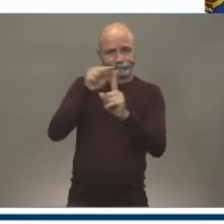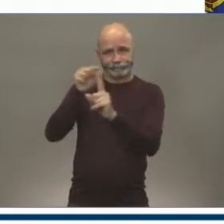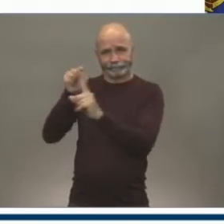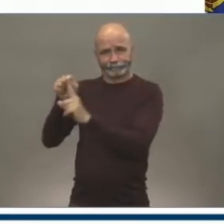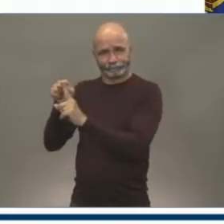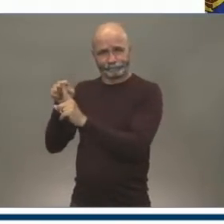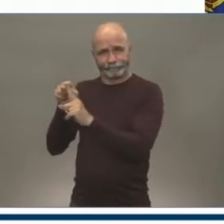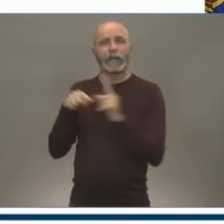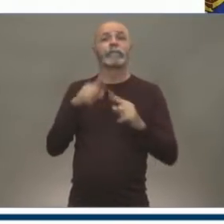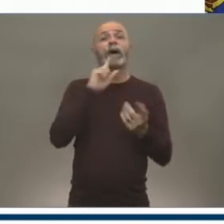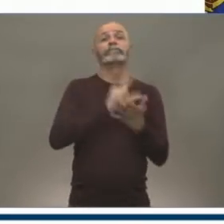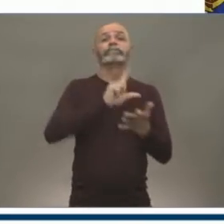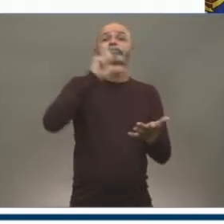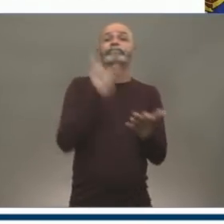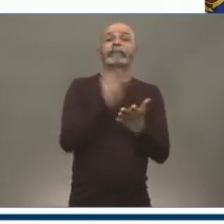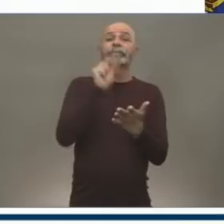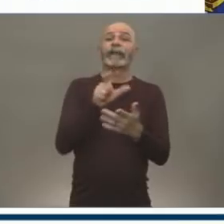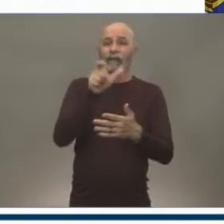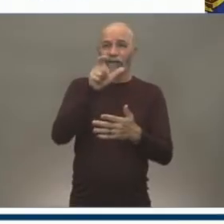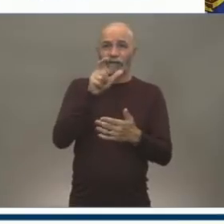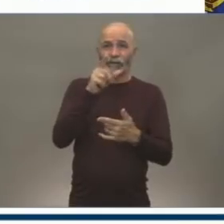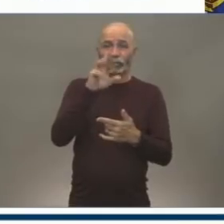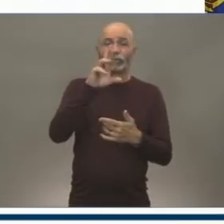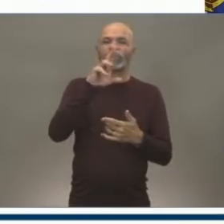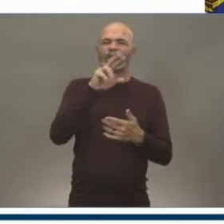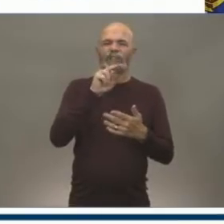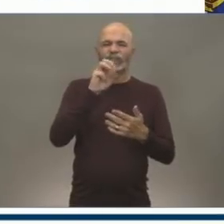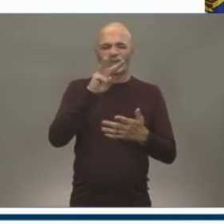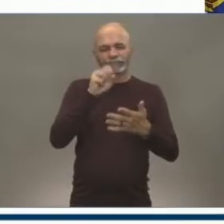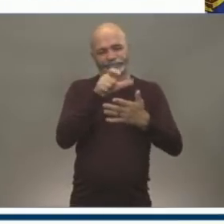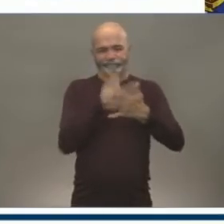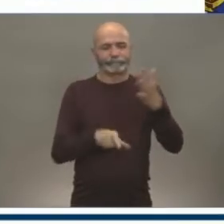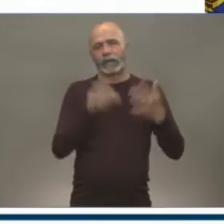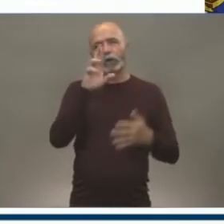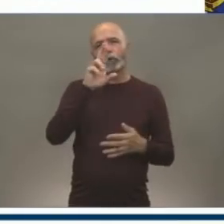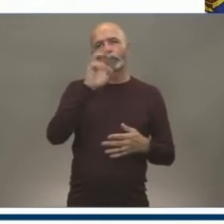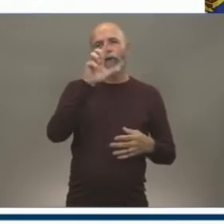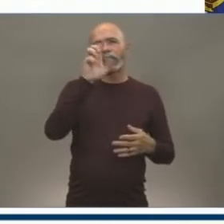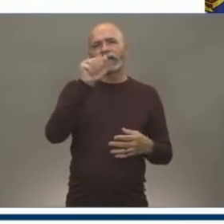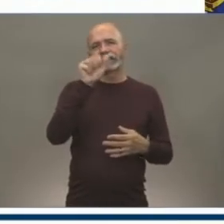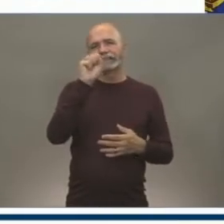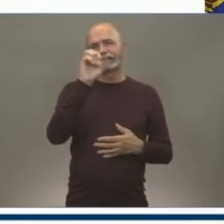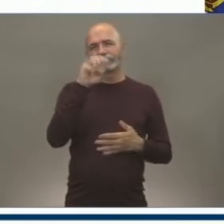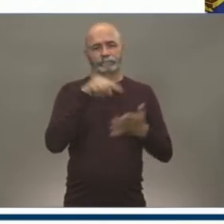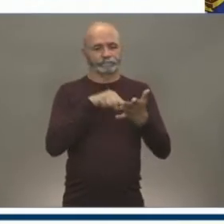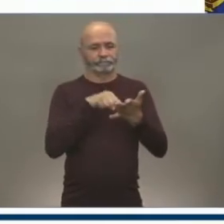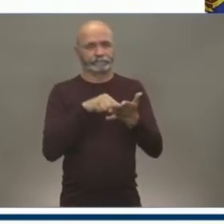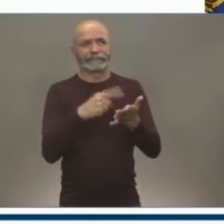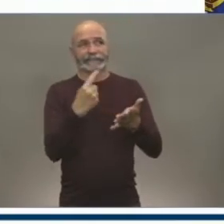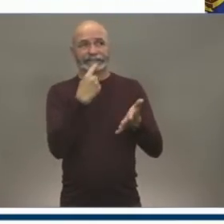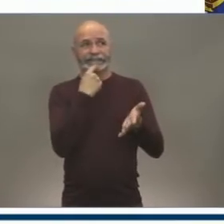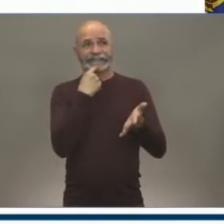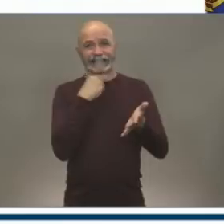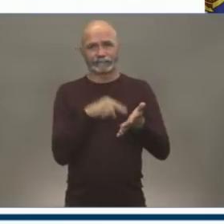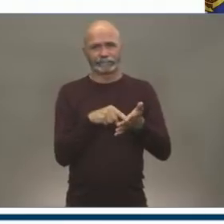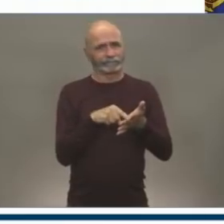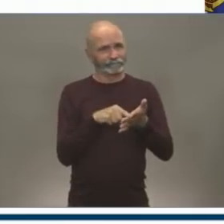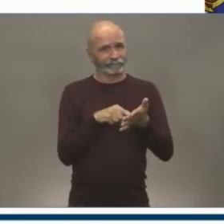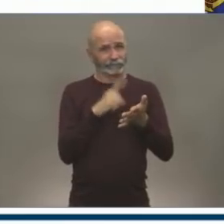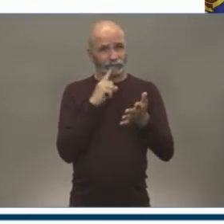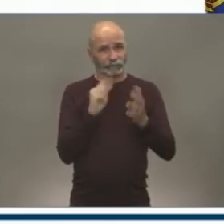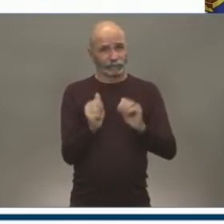of illegal gatherings includes ticketing of all attendees, and then between brackets, total fine of $1,000. So will people